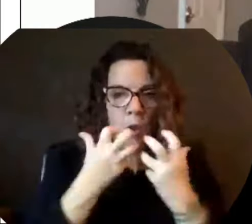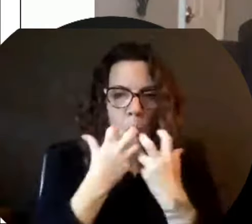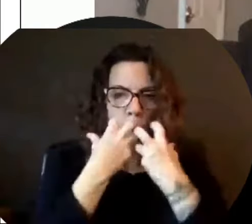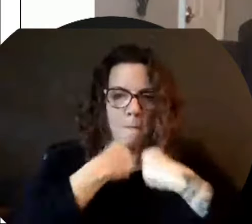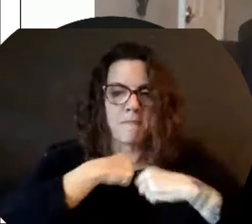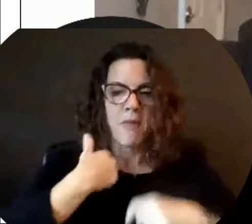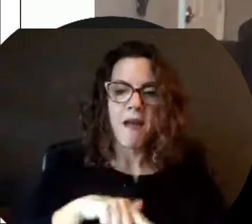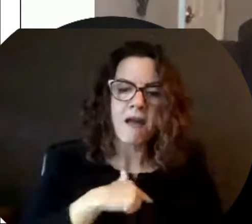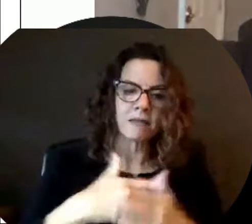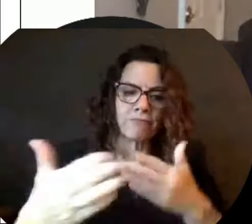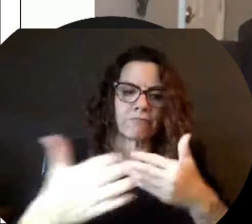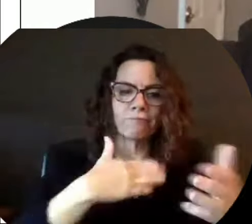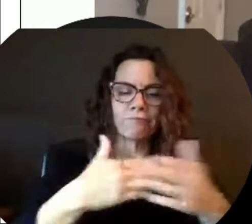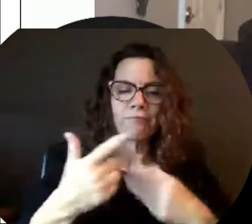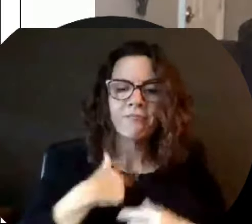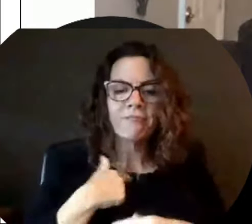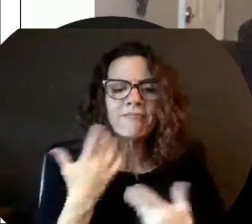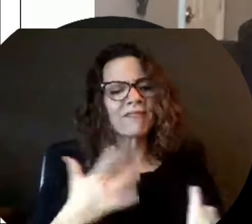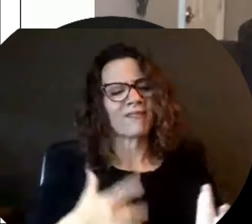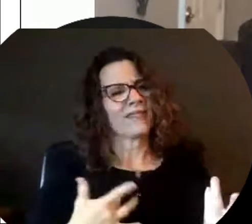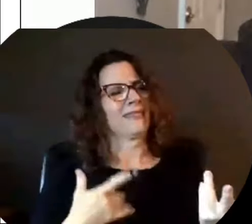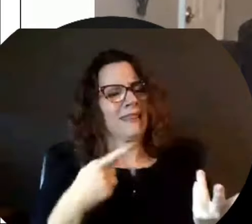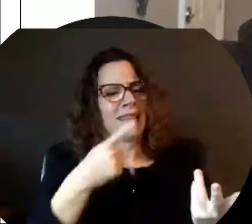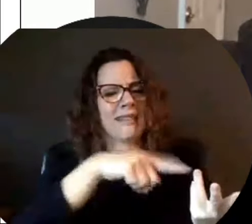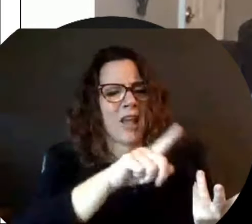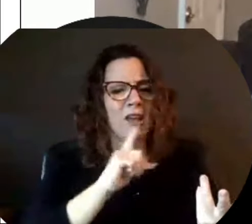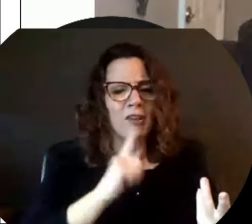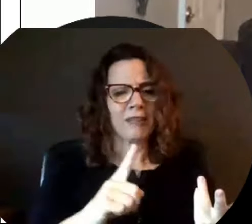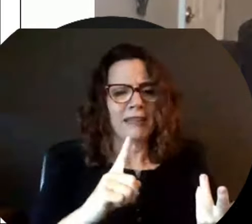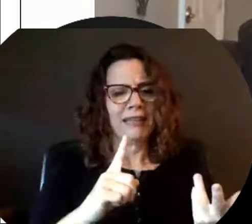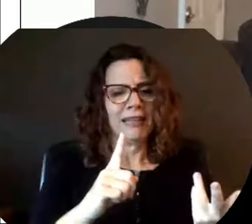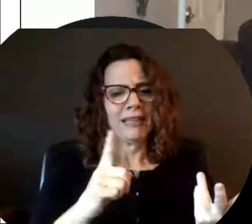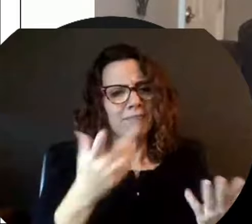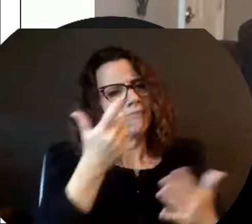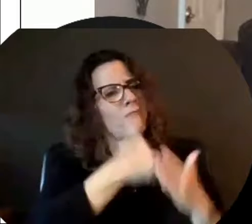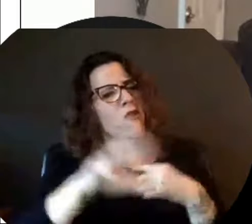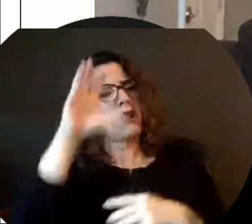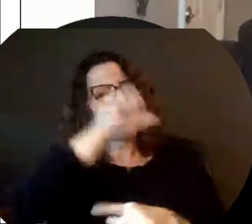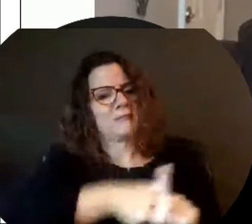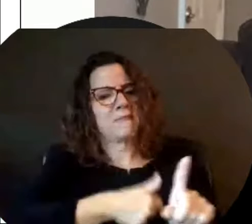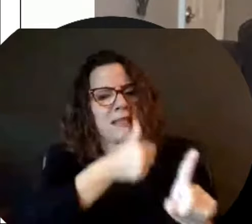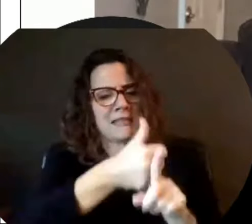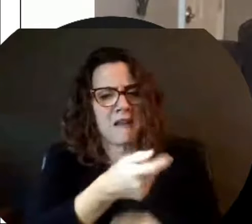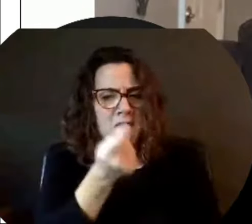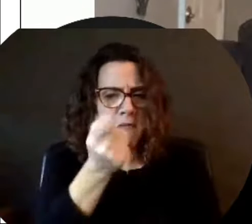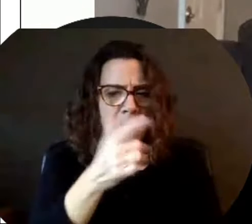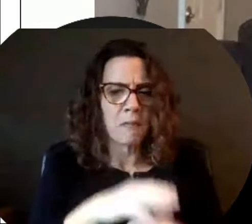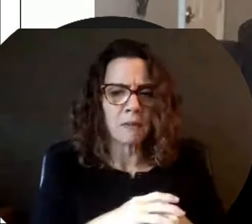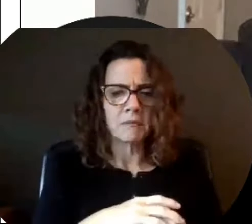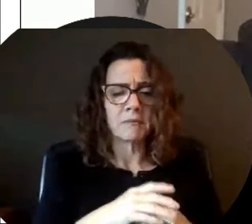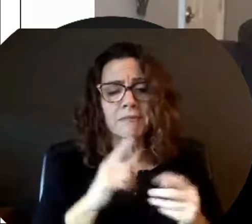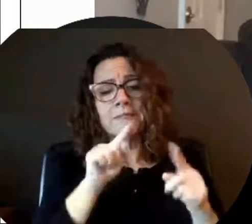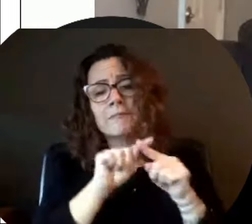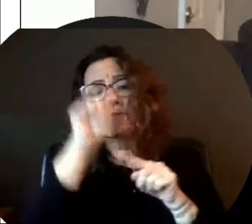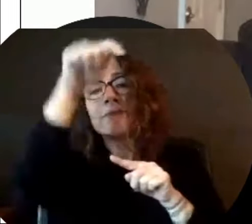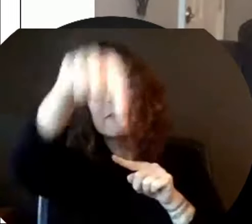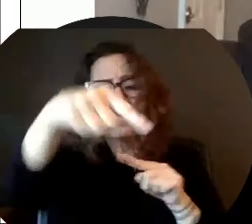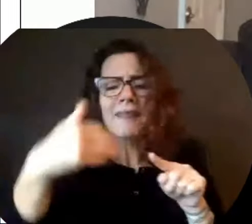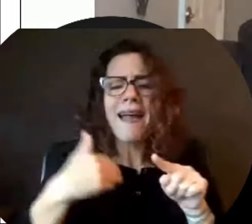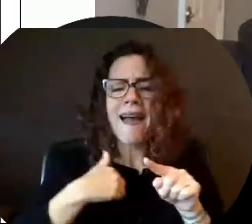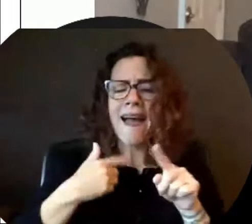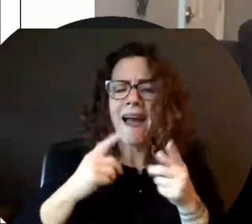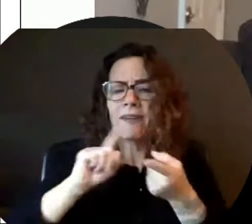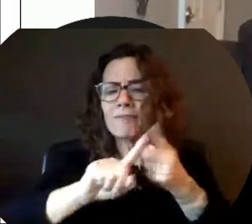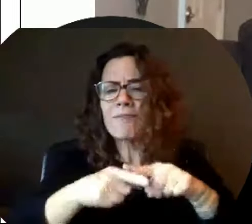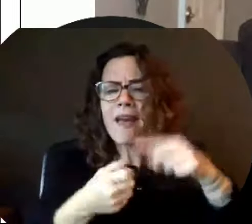the forefront behind the wall. That's the front of the struggle. That isn't the back at all by any means. And when we think about it as people who are